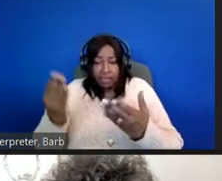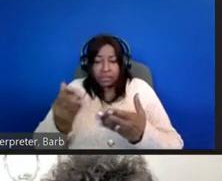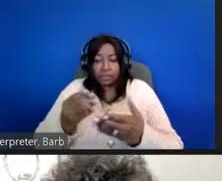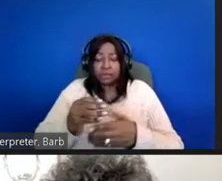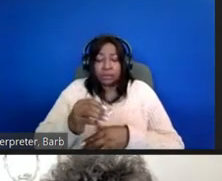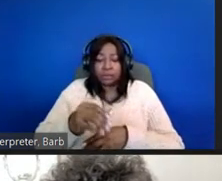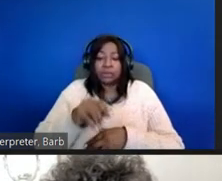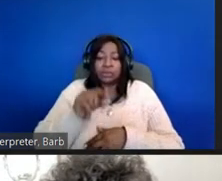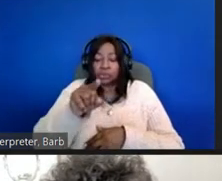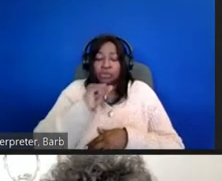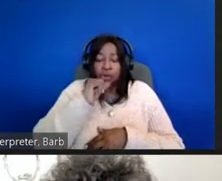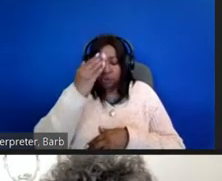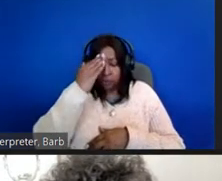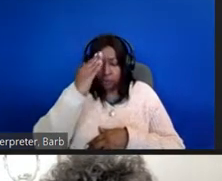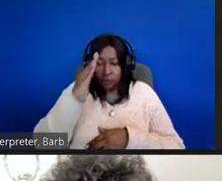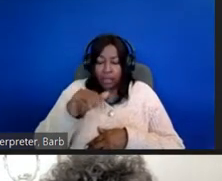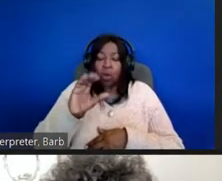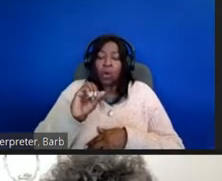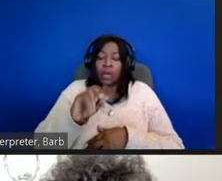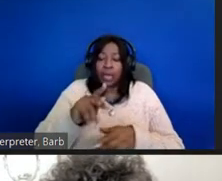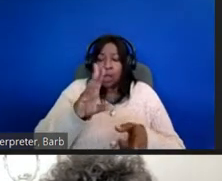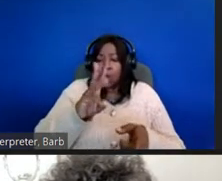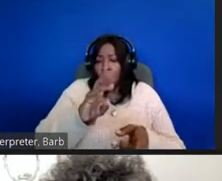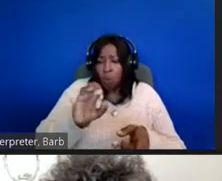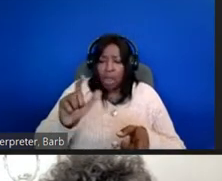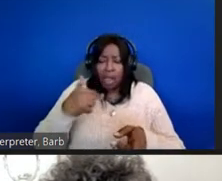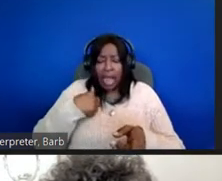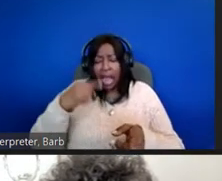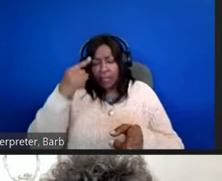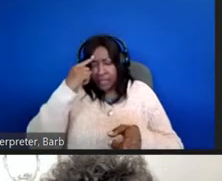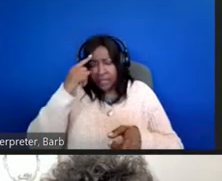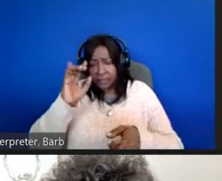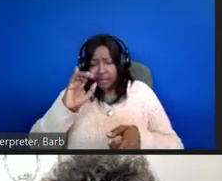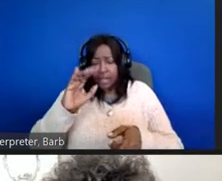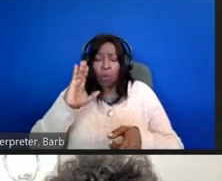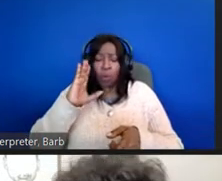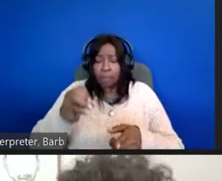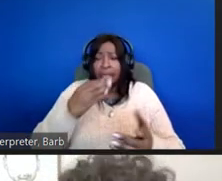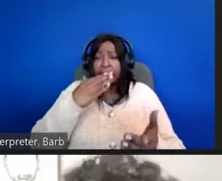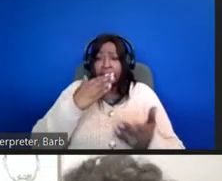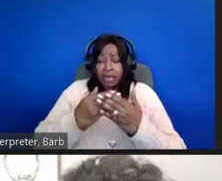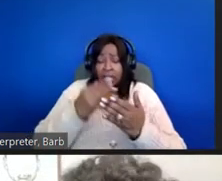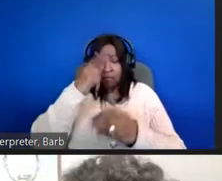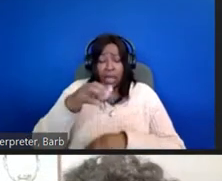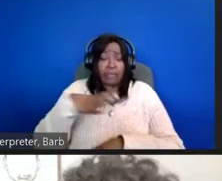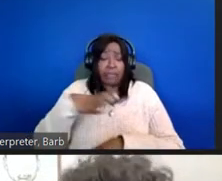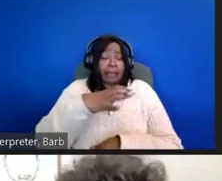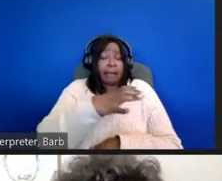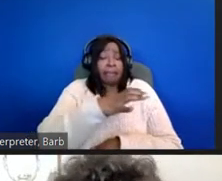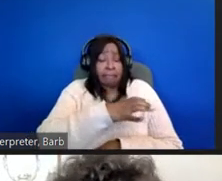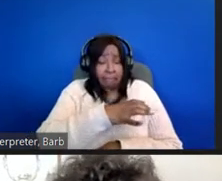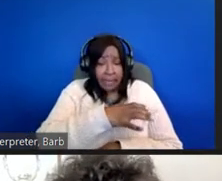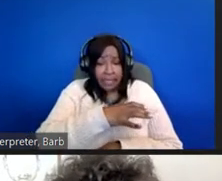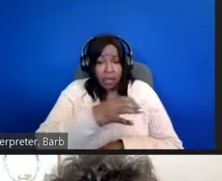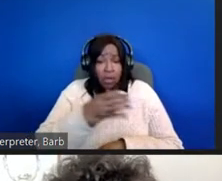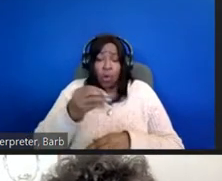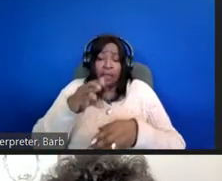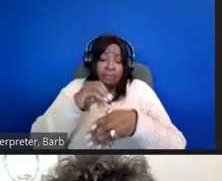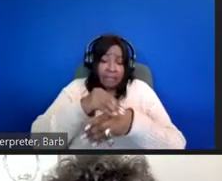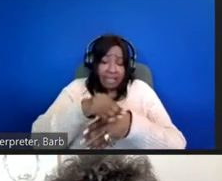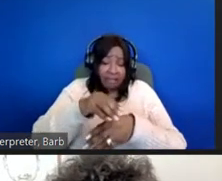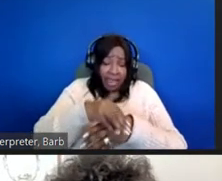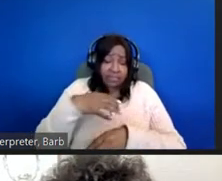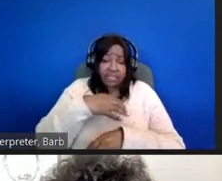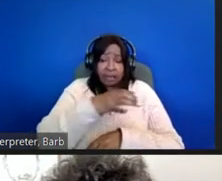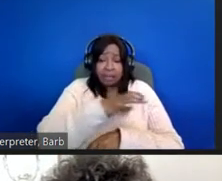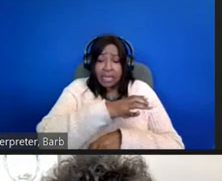Well, I think that it would be good for the committee to, or the advisory committee, to have